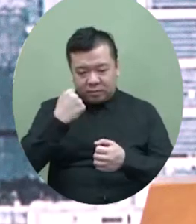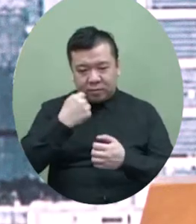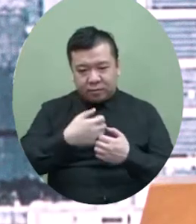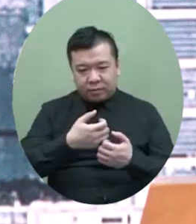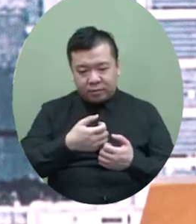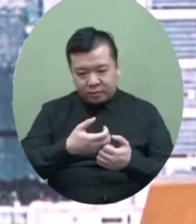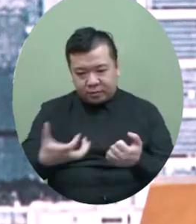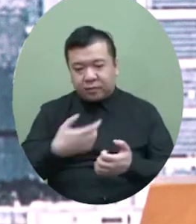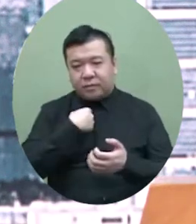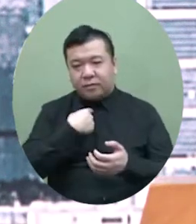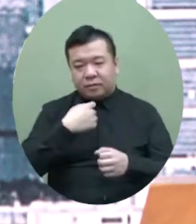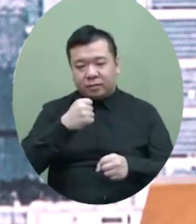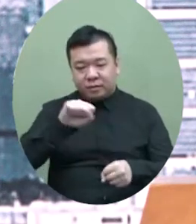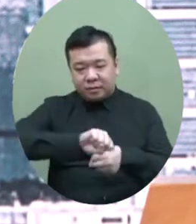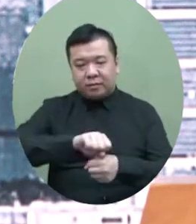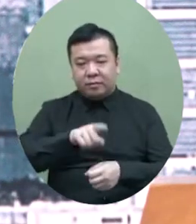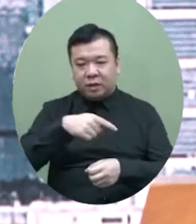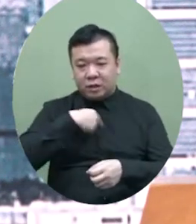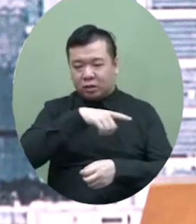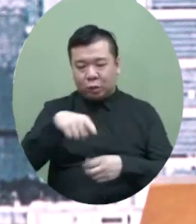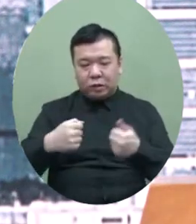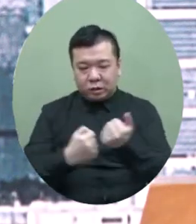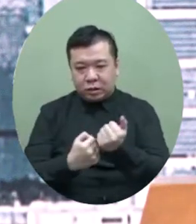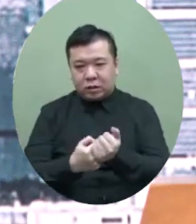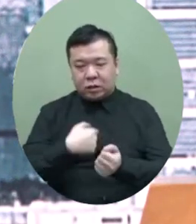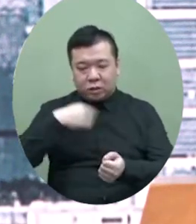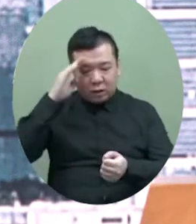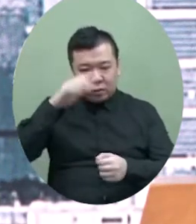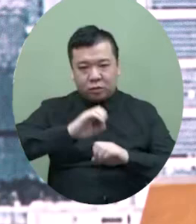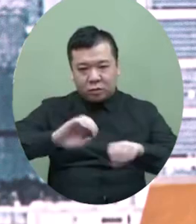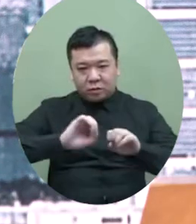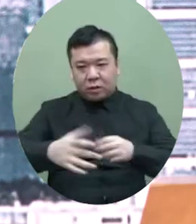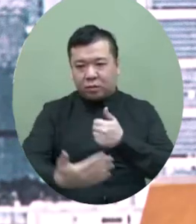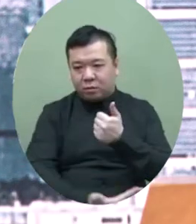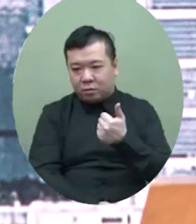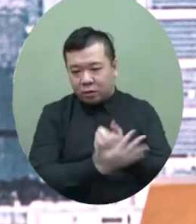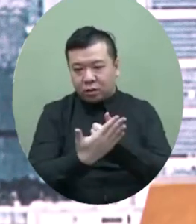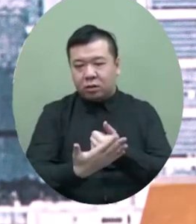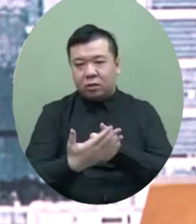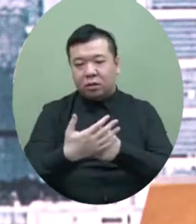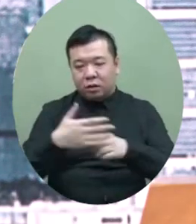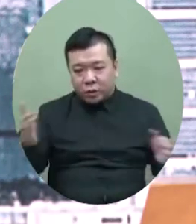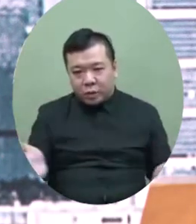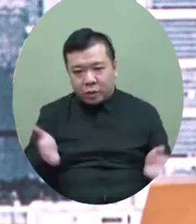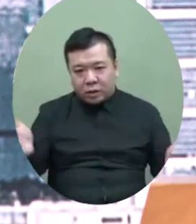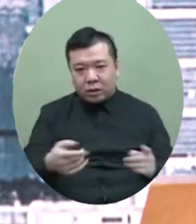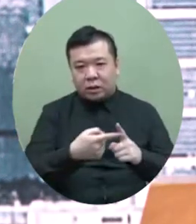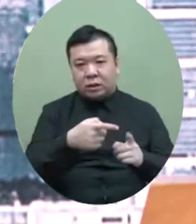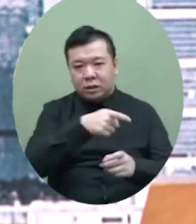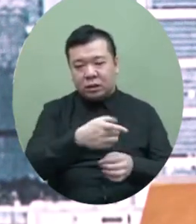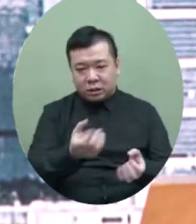hope that the media will help us to encourage residents to participate in compulsory testing and to